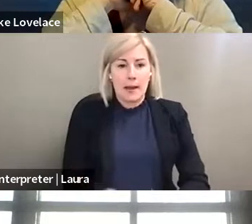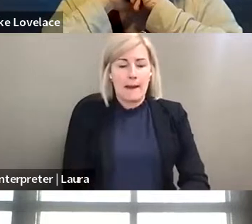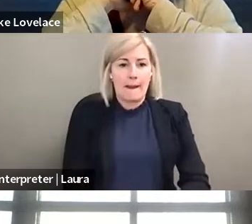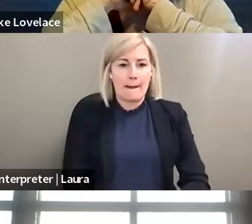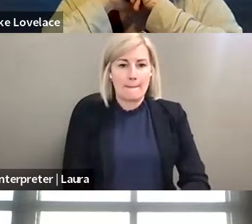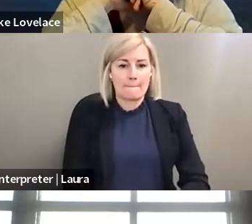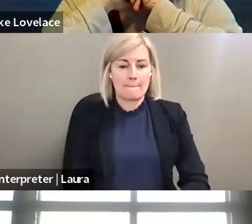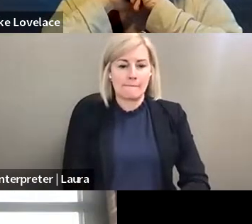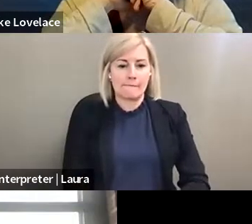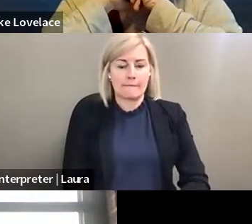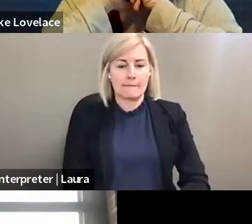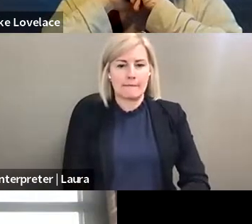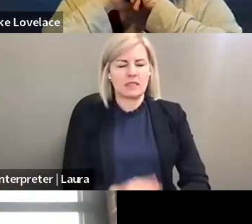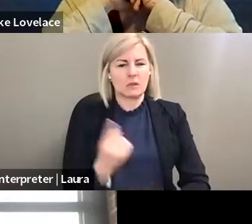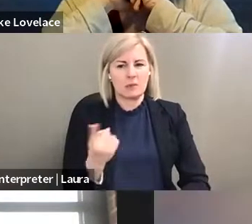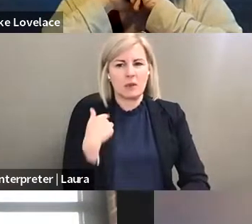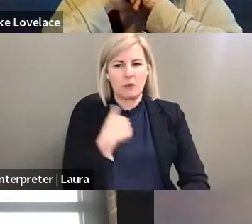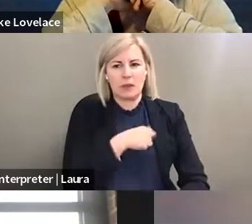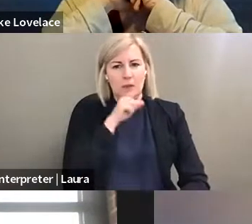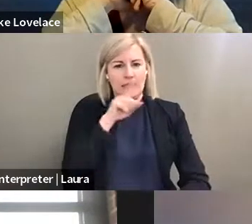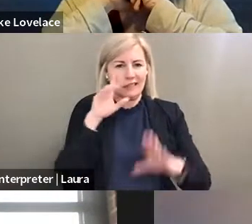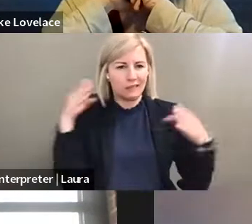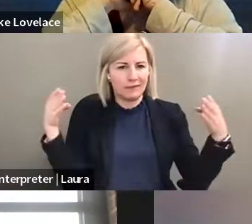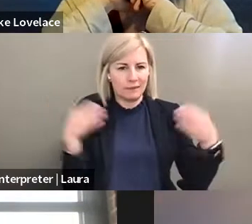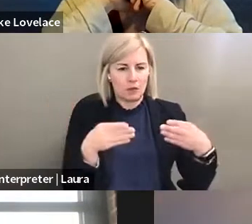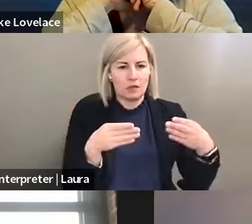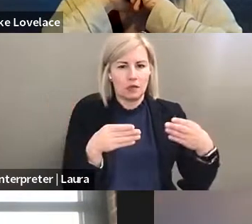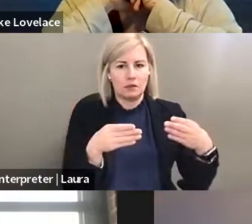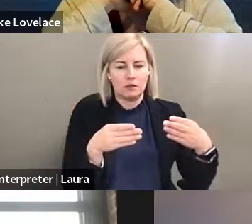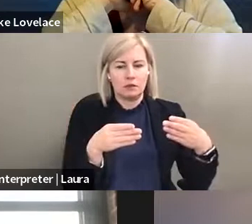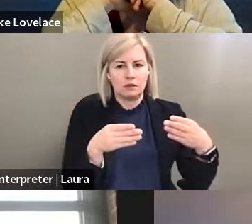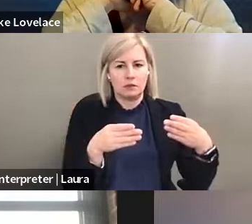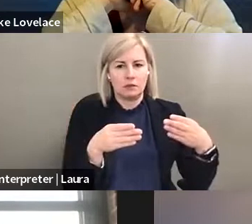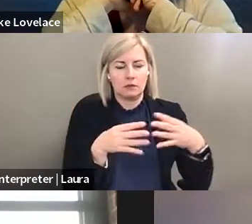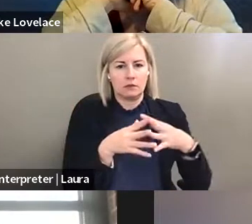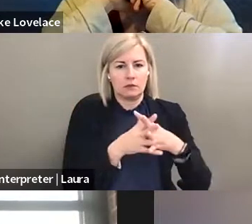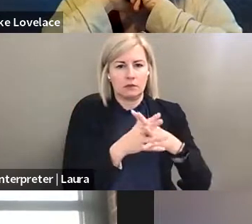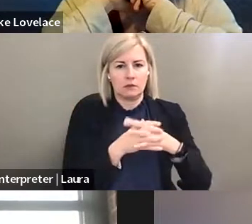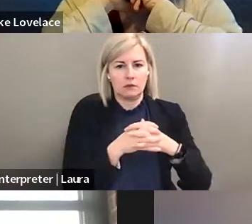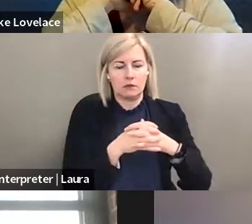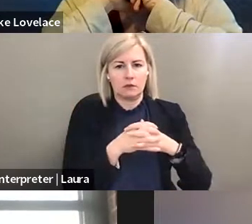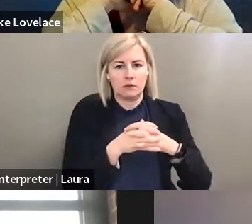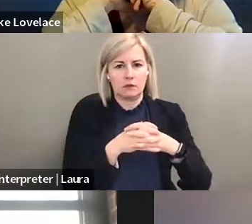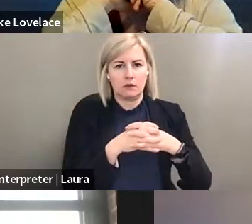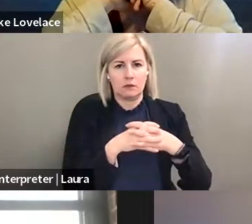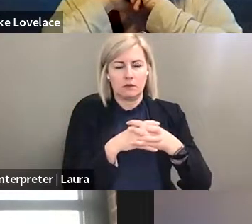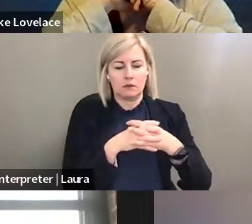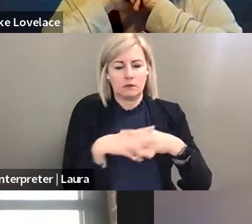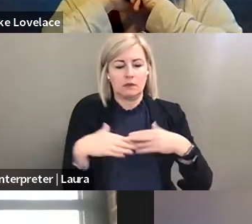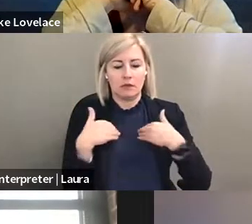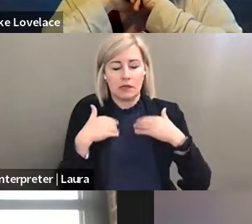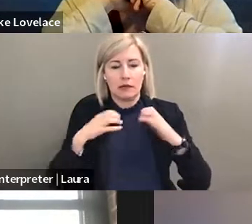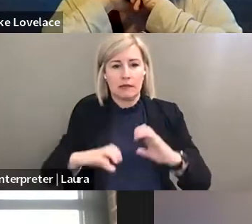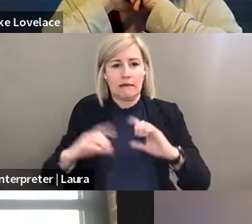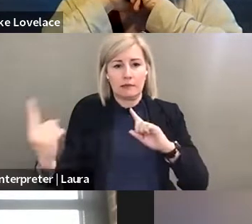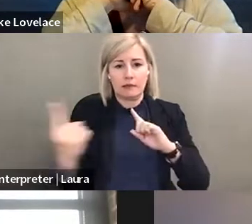something that we really need to focus on here is, you know, I had a client come up to me and